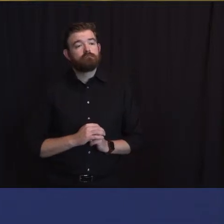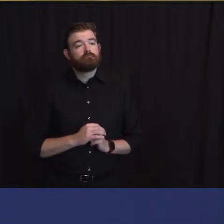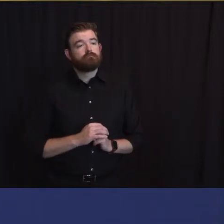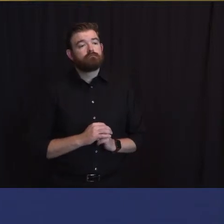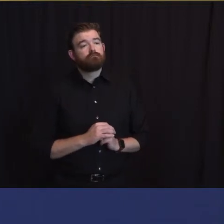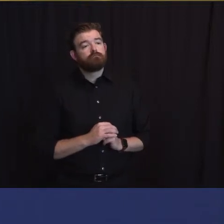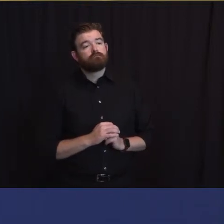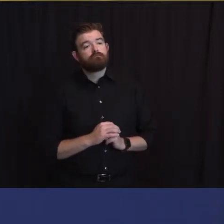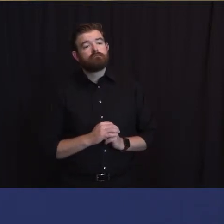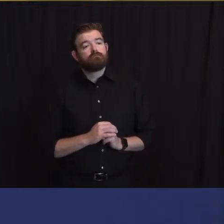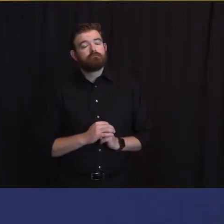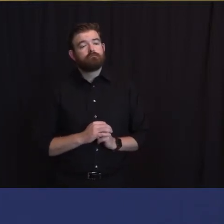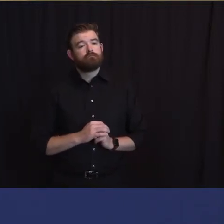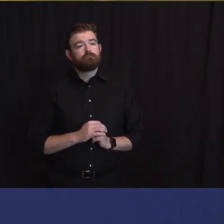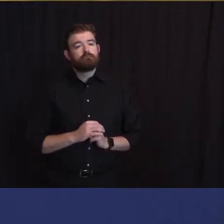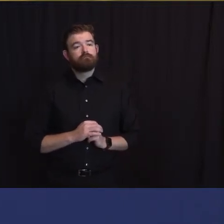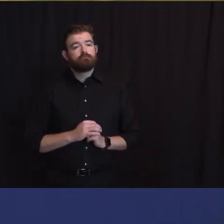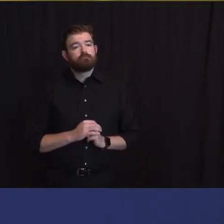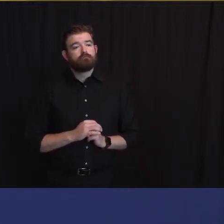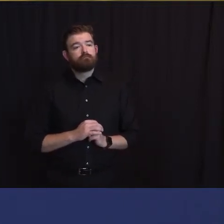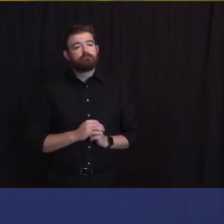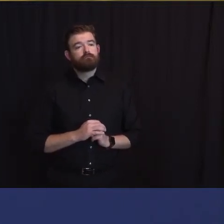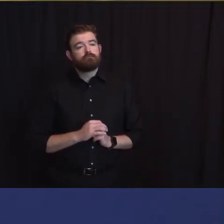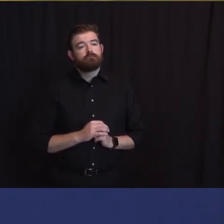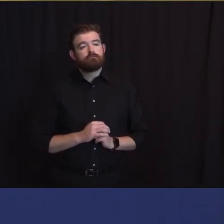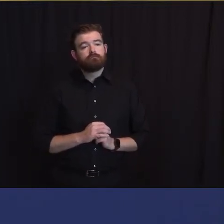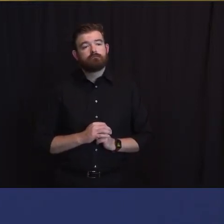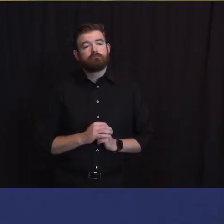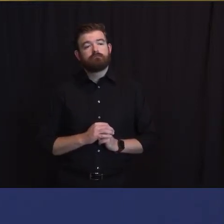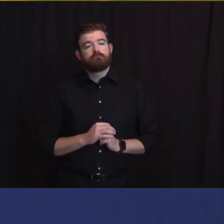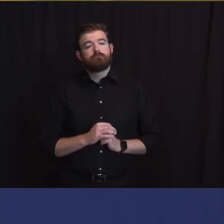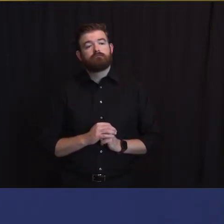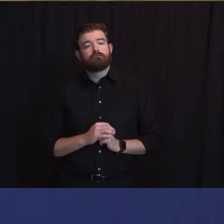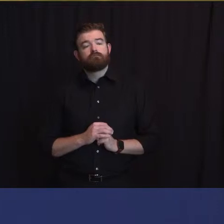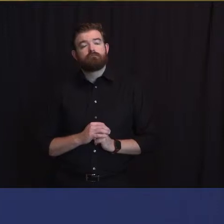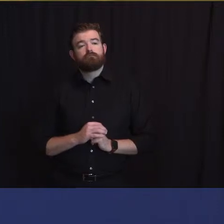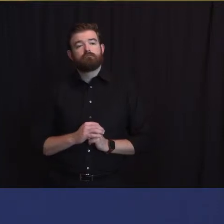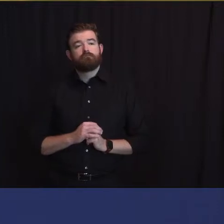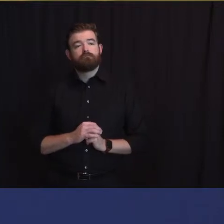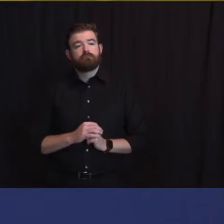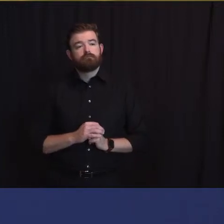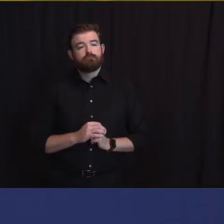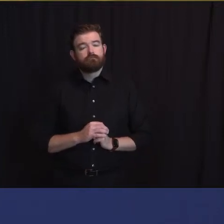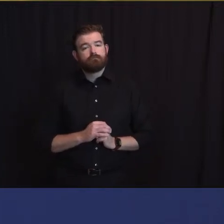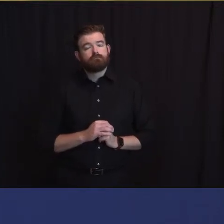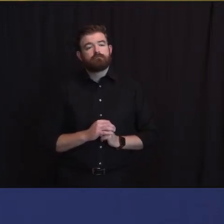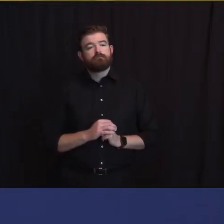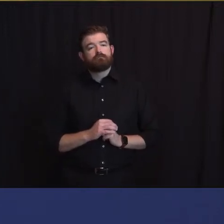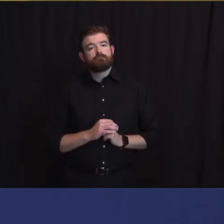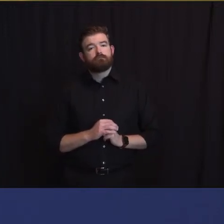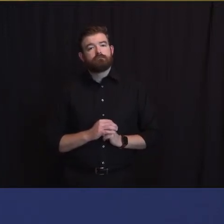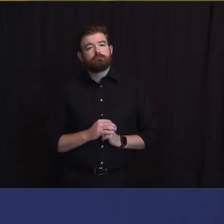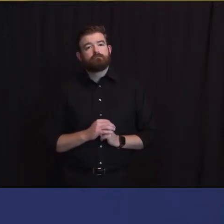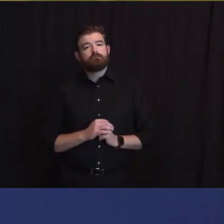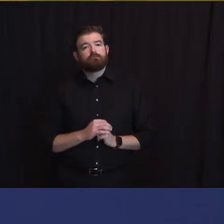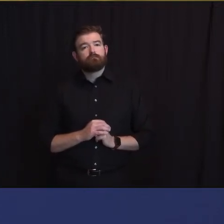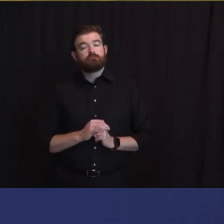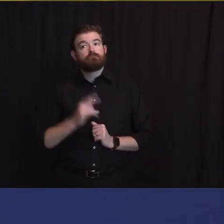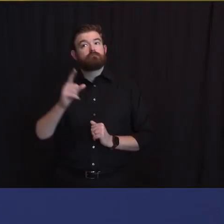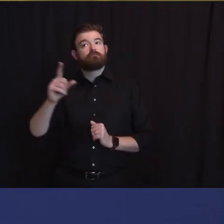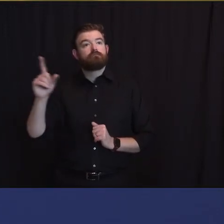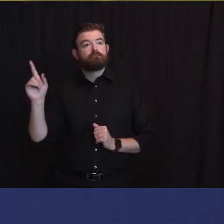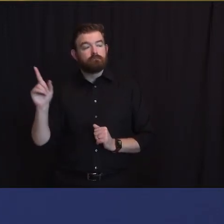different standard for somebody who's not vaccinated? And I think that's a very reasonable ask, and that's where we've gone. It's a week from